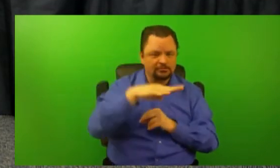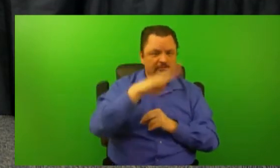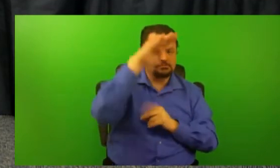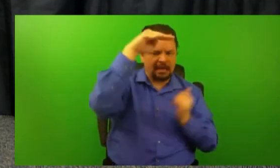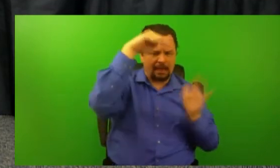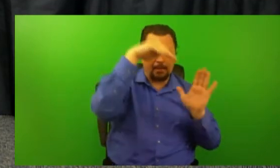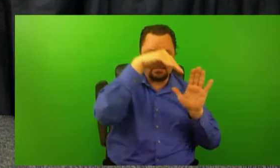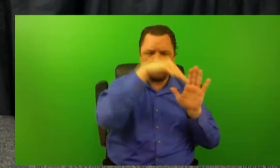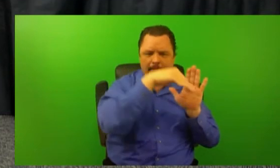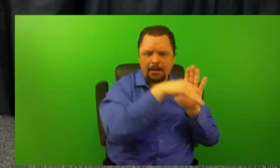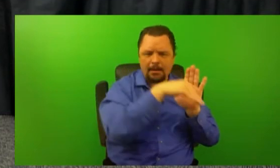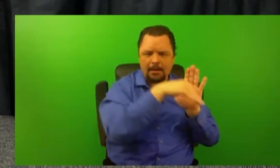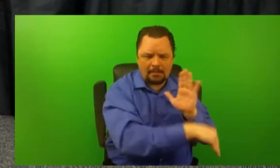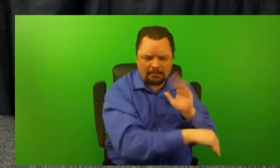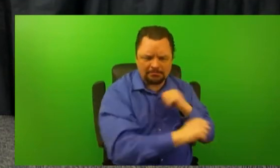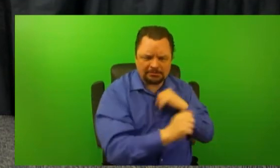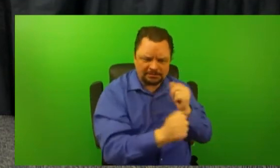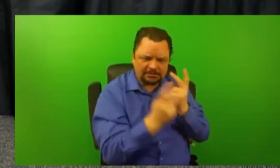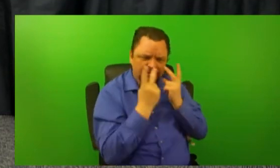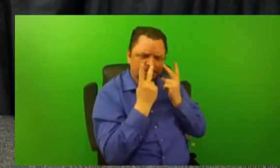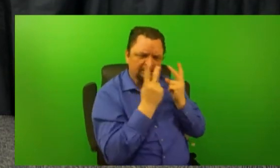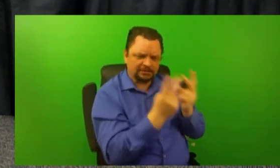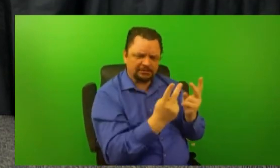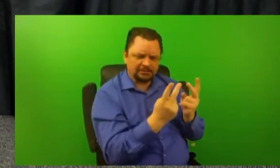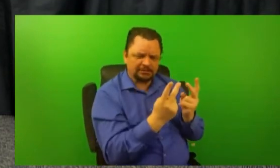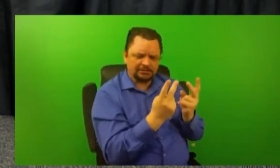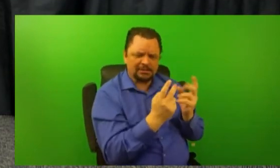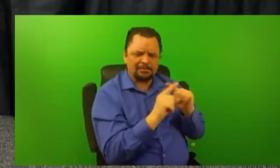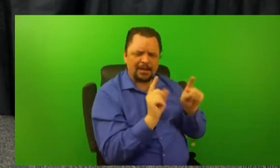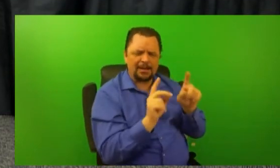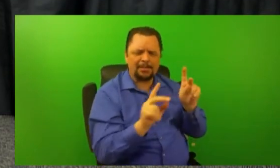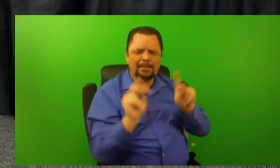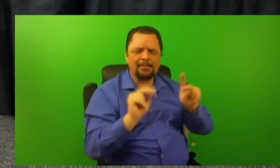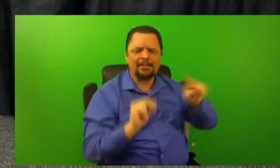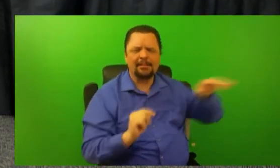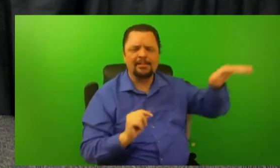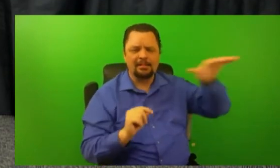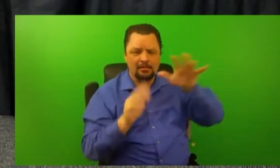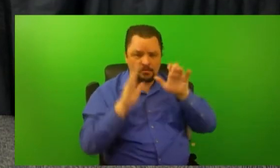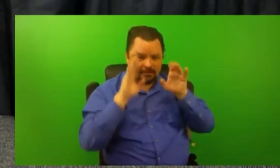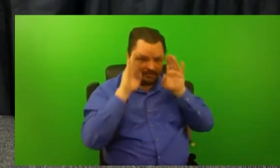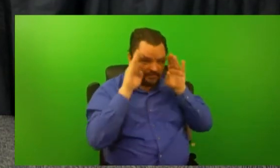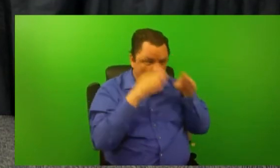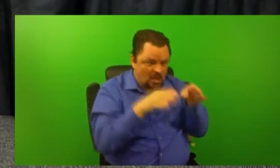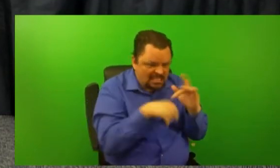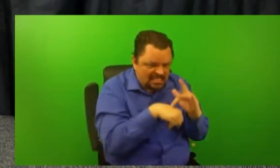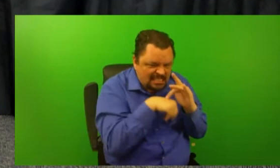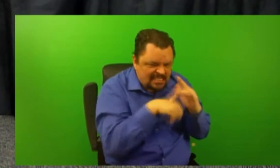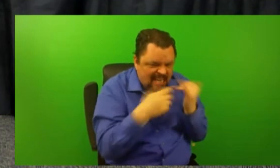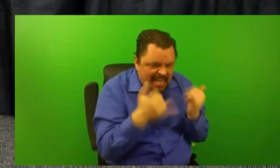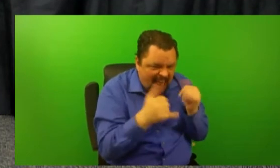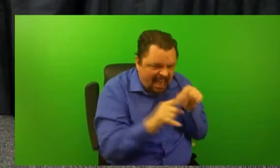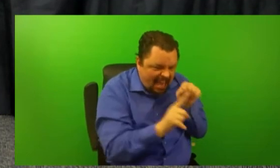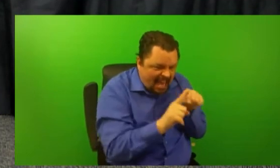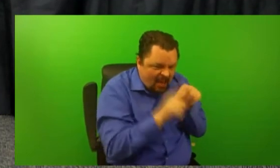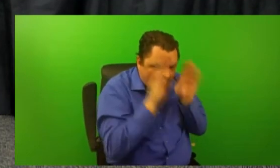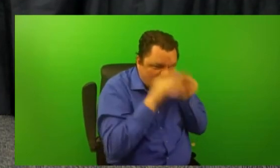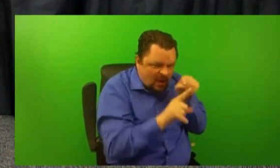just focusing on just the current wave. So of all that said, I like Fadi's